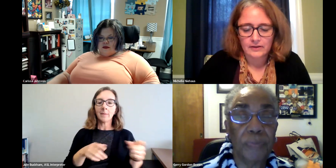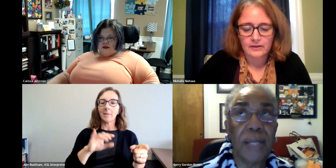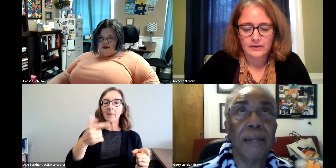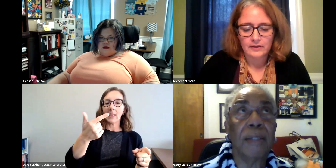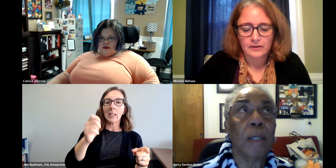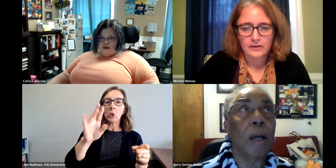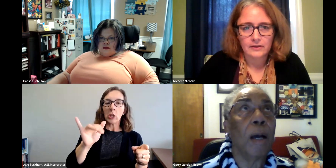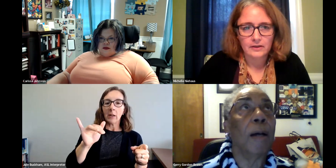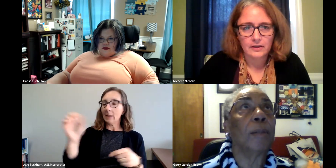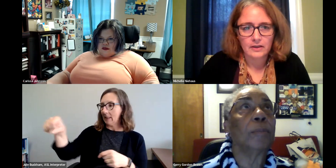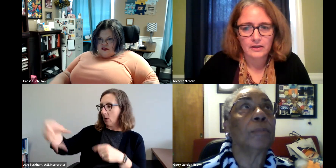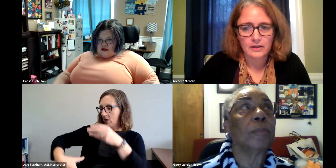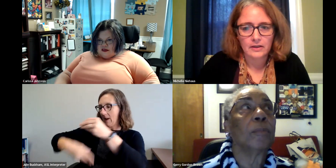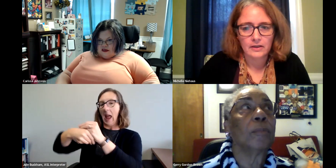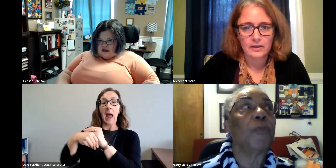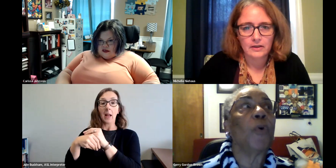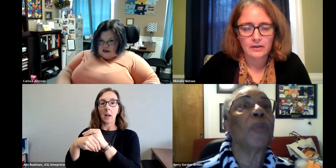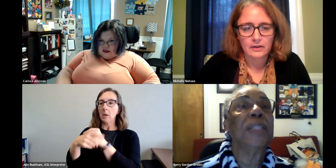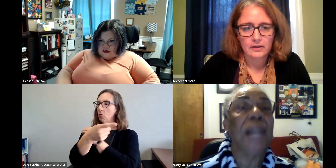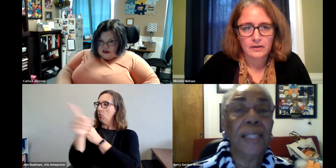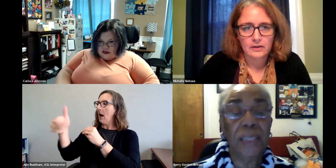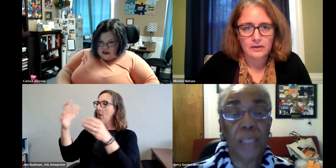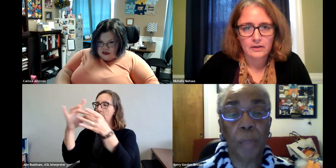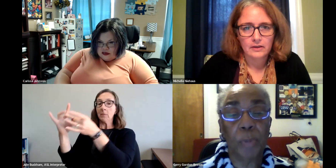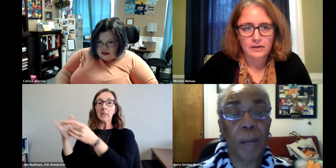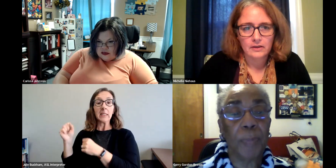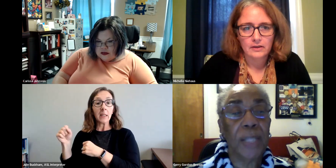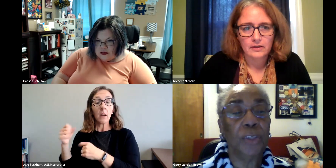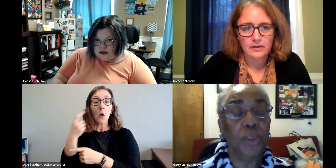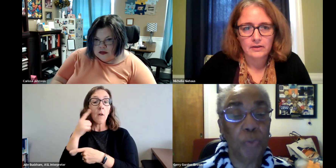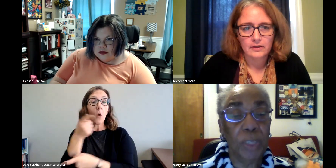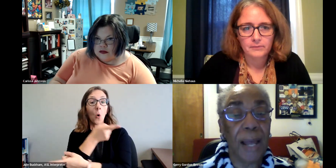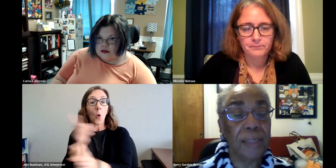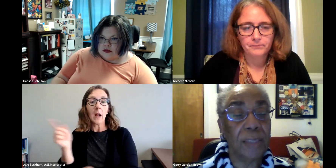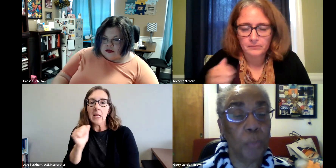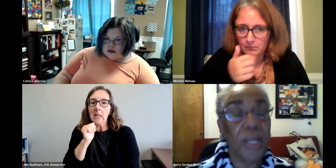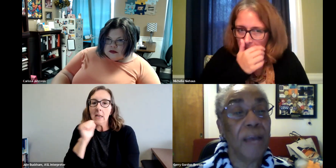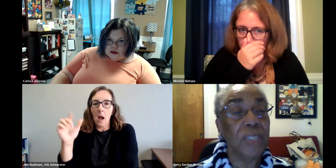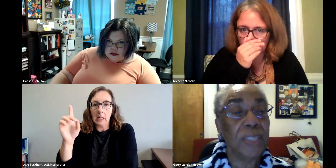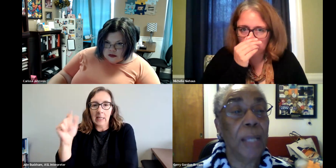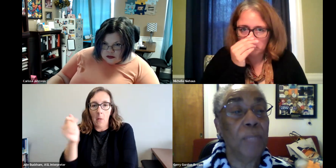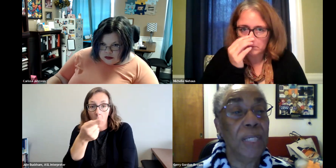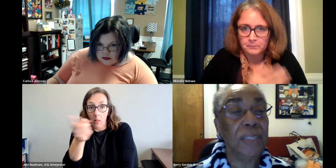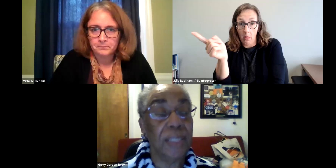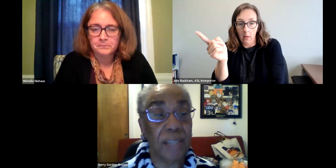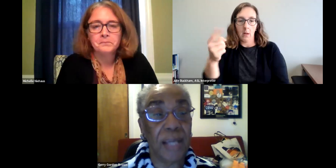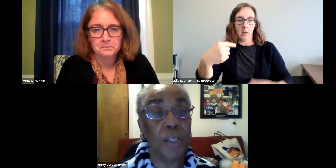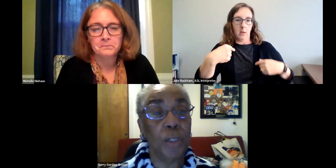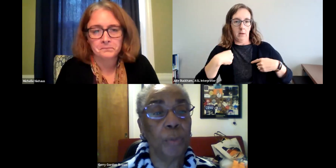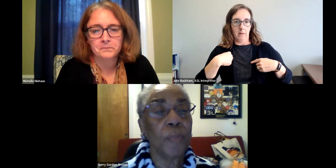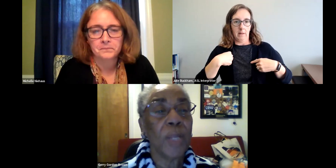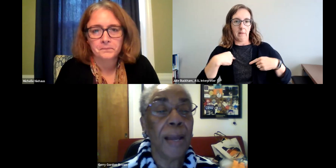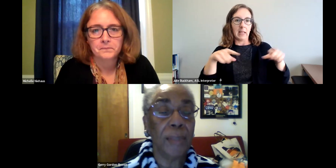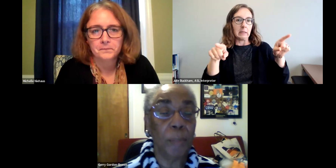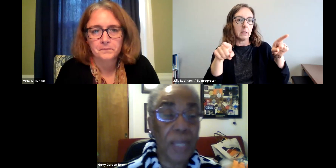we've said, for the non-disabled population to realize that we have the same needs as they